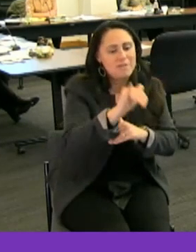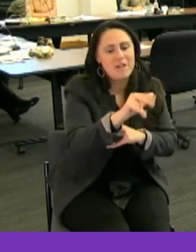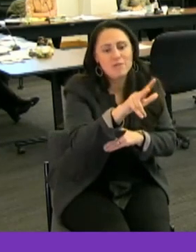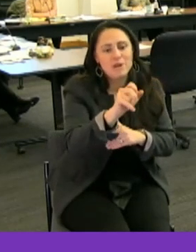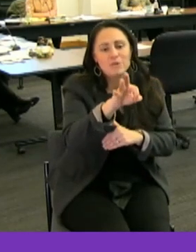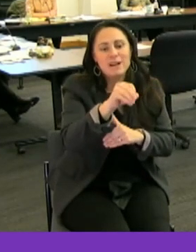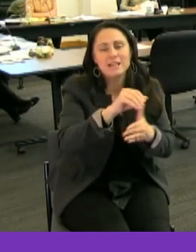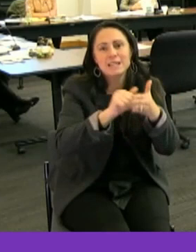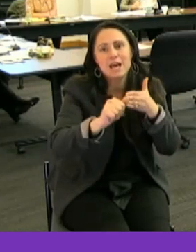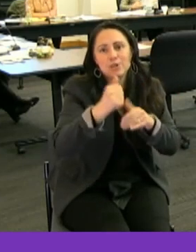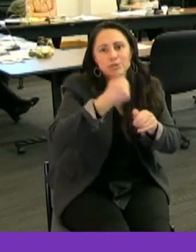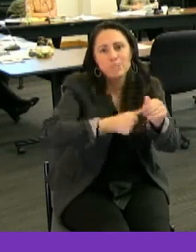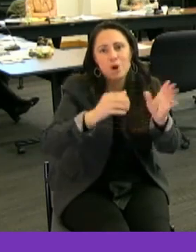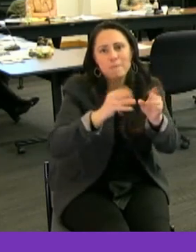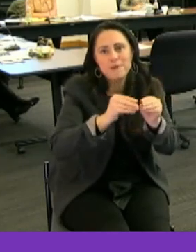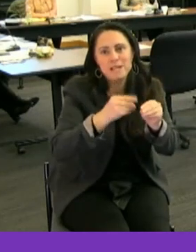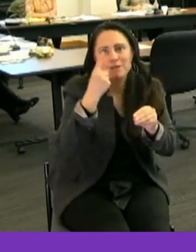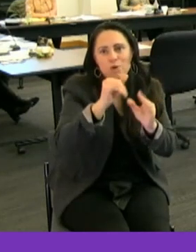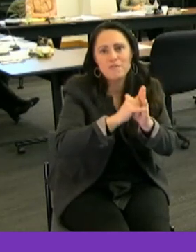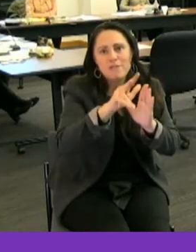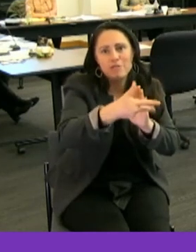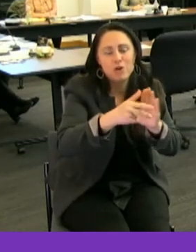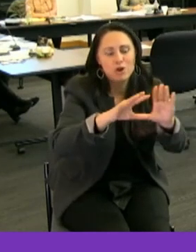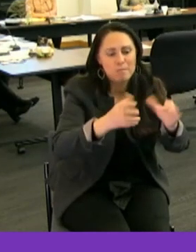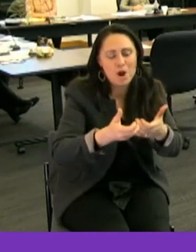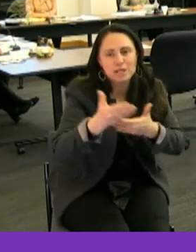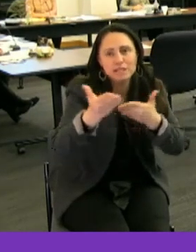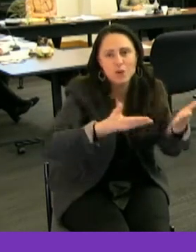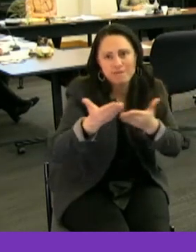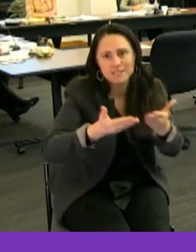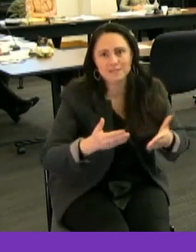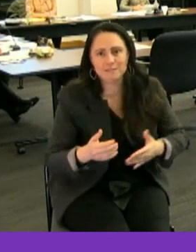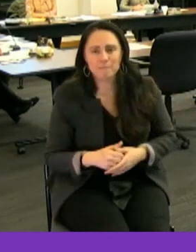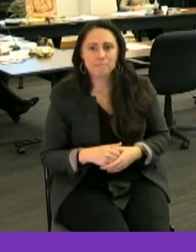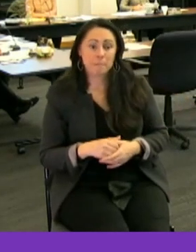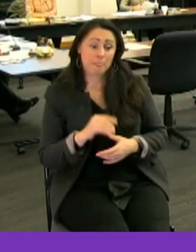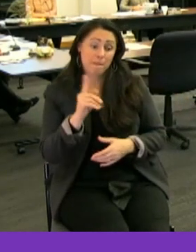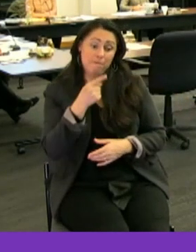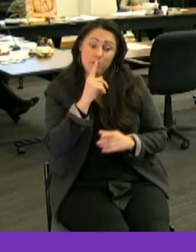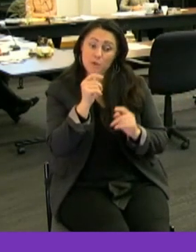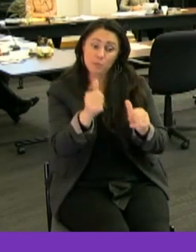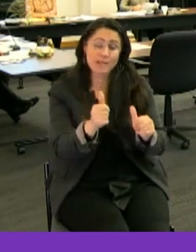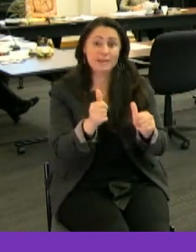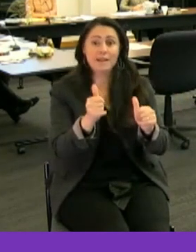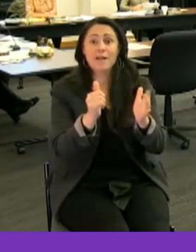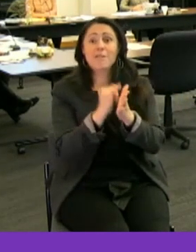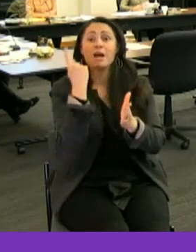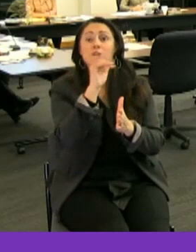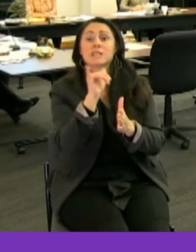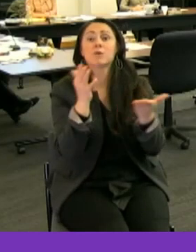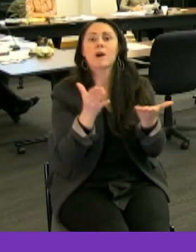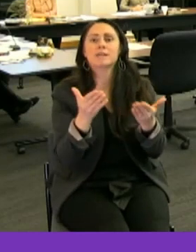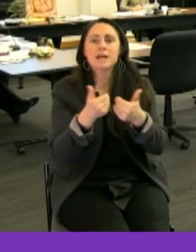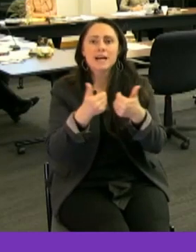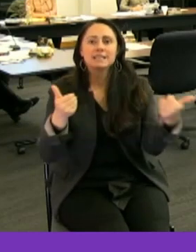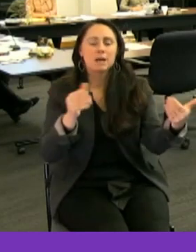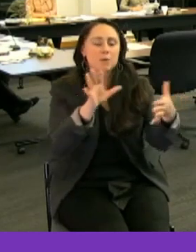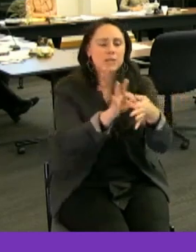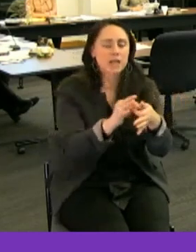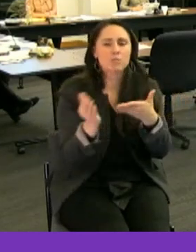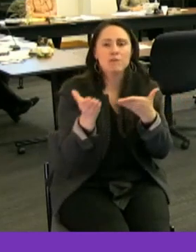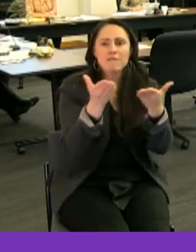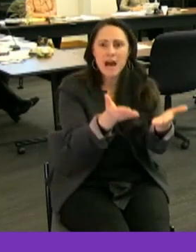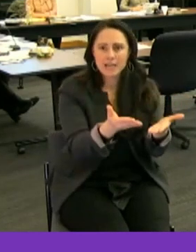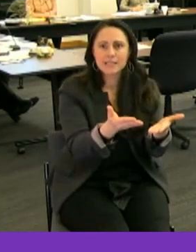that $390 per meeting for that third-party service. So just very quickly, what that looks like, that is a separate link that we